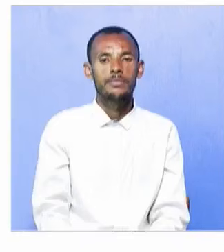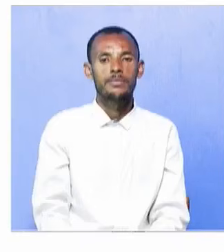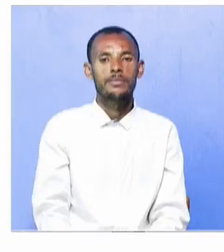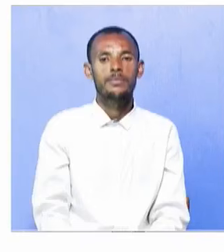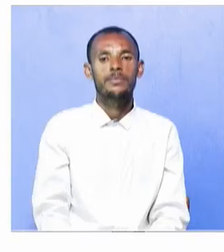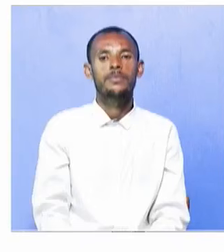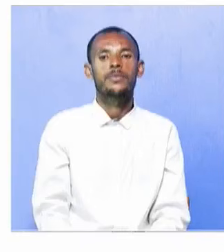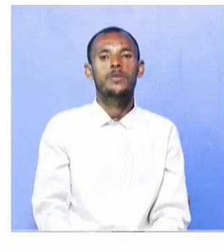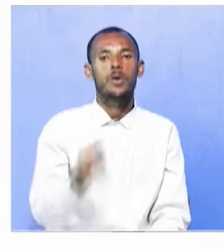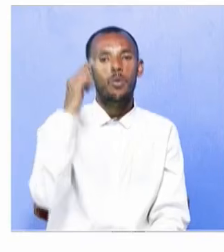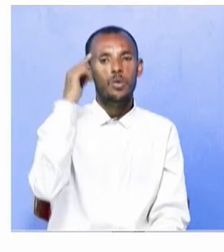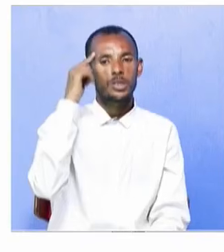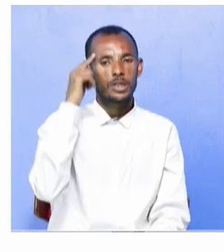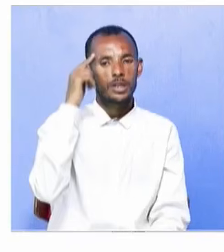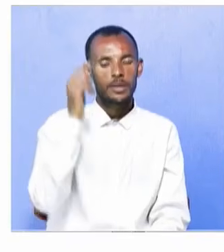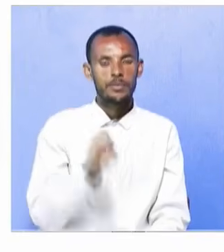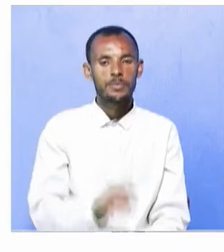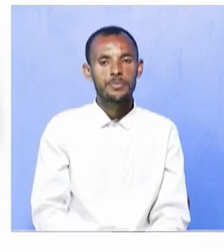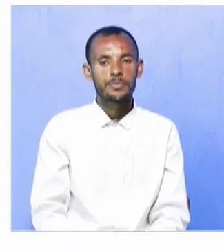consider